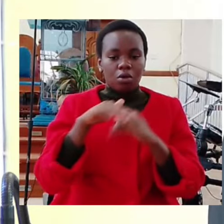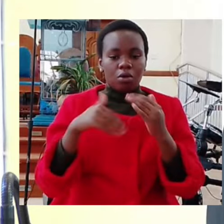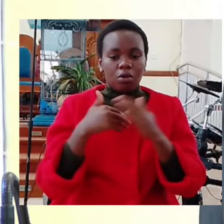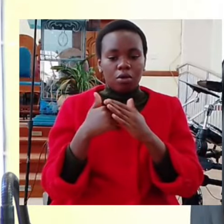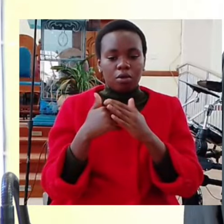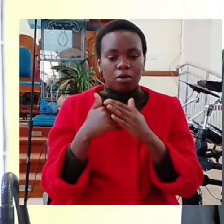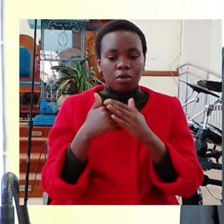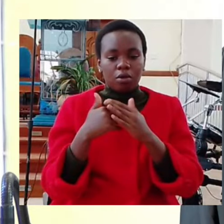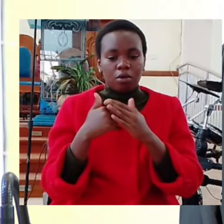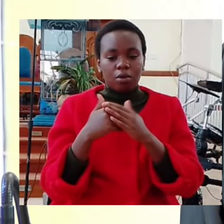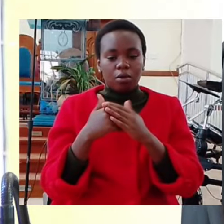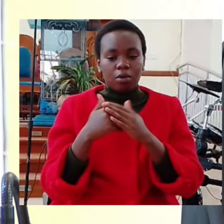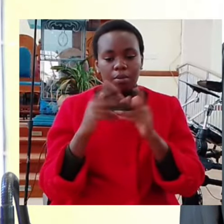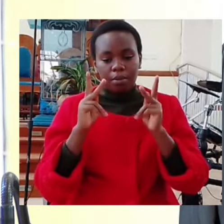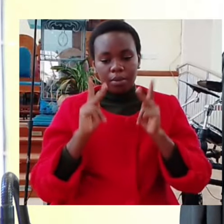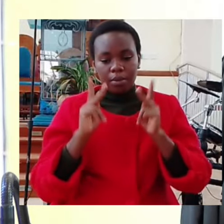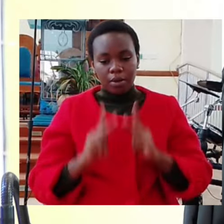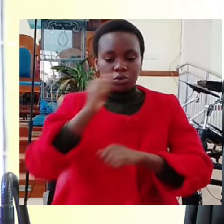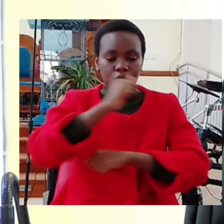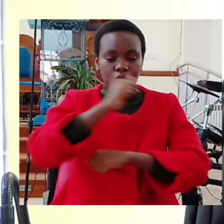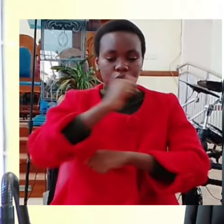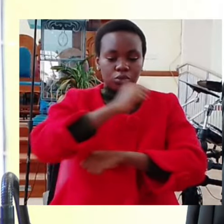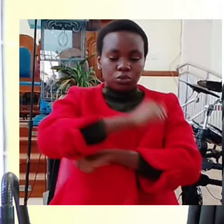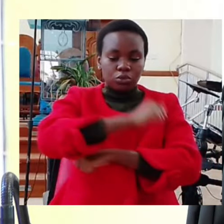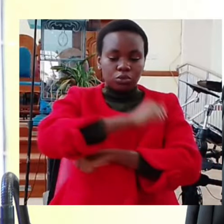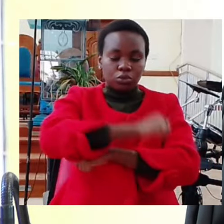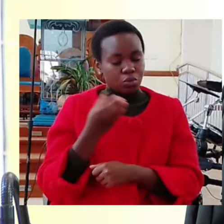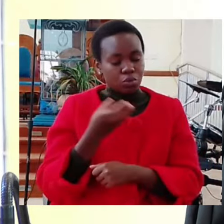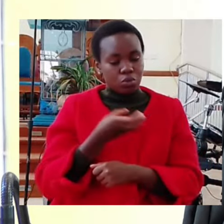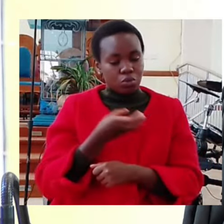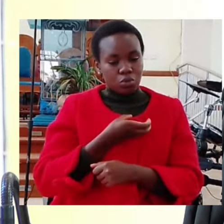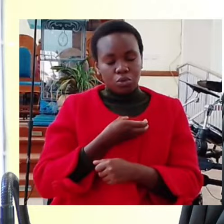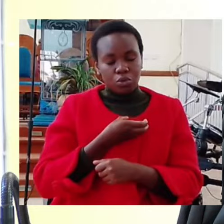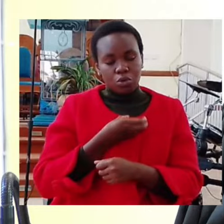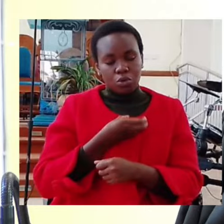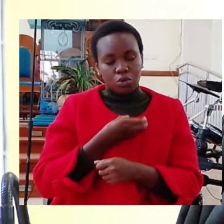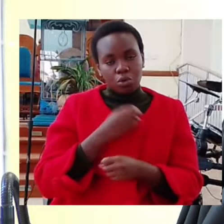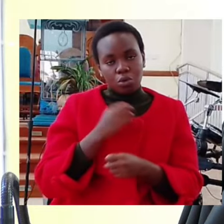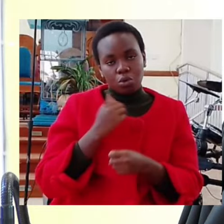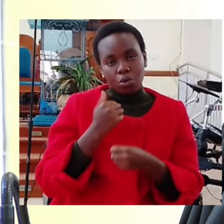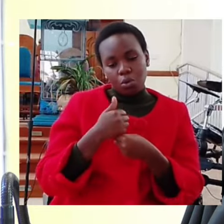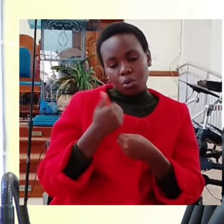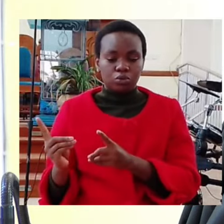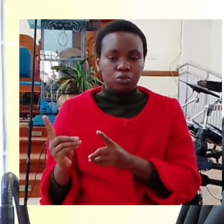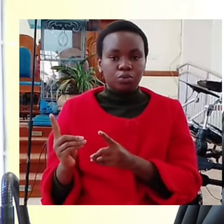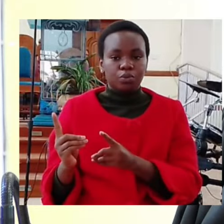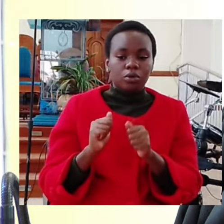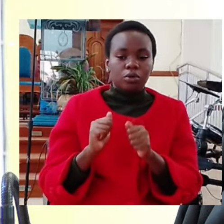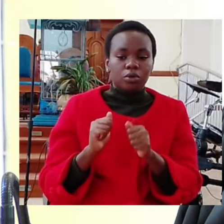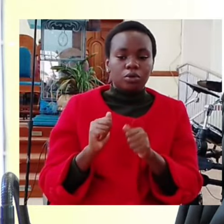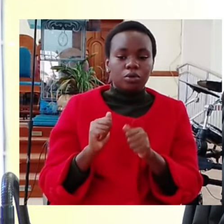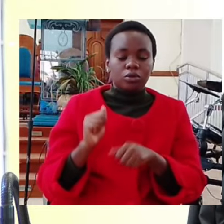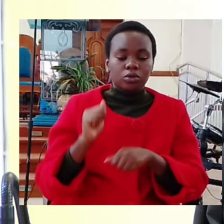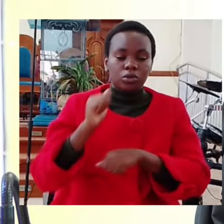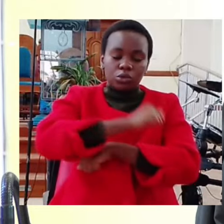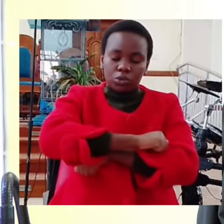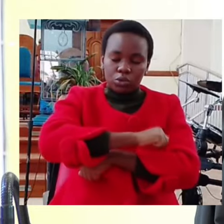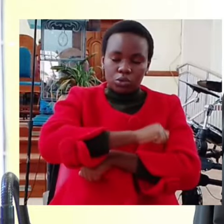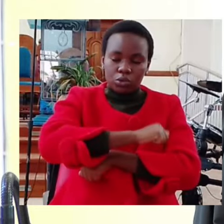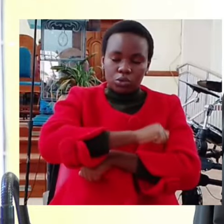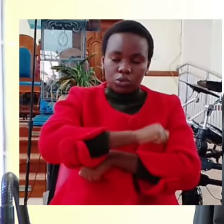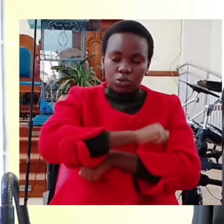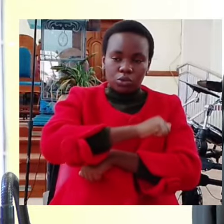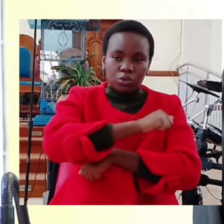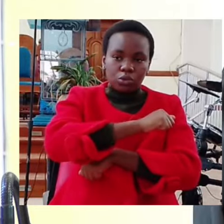shio nota reu. Rea kuruta beirole atura aruta. Ate shukuru because it's not a, it's a profit making